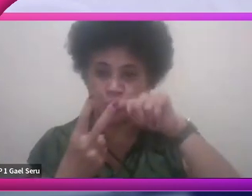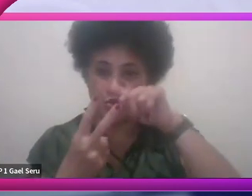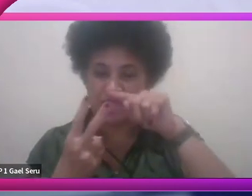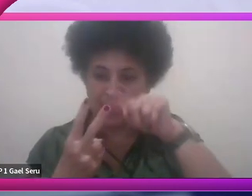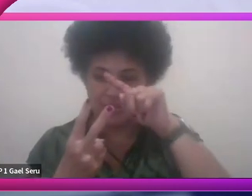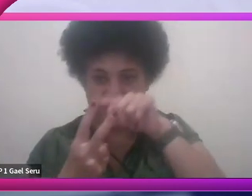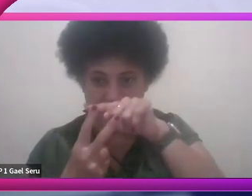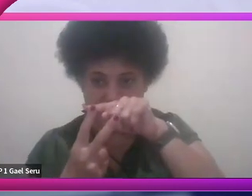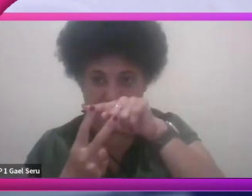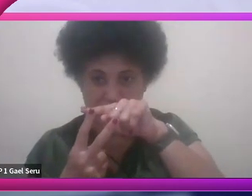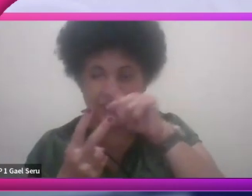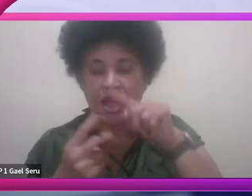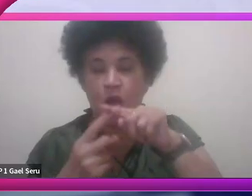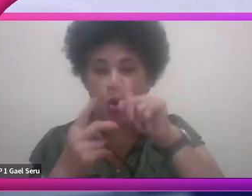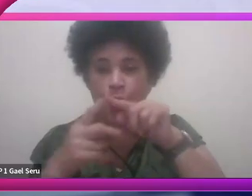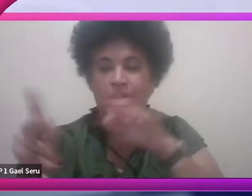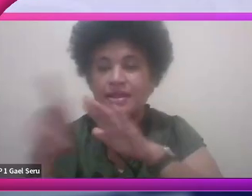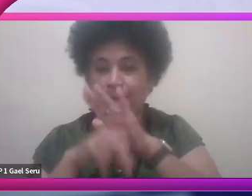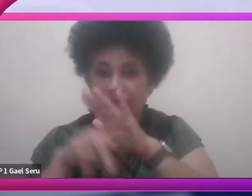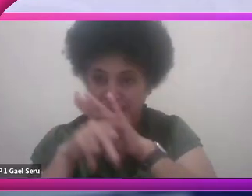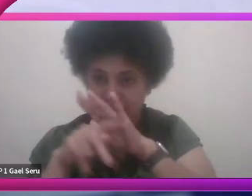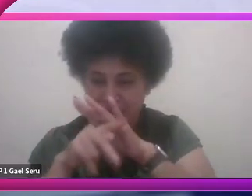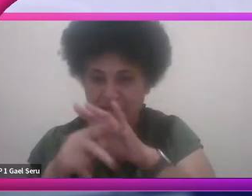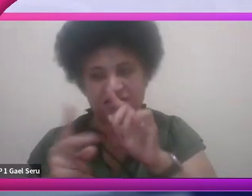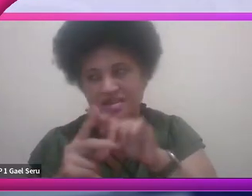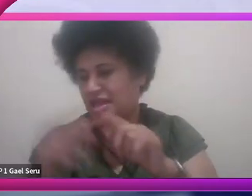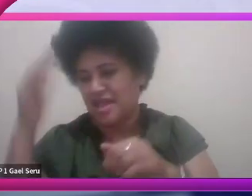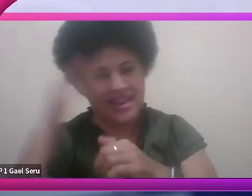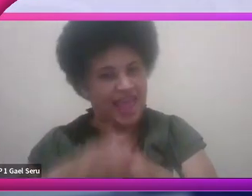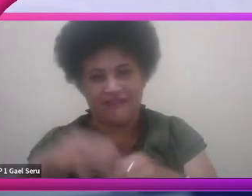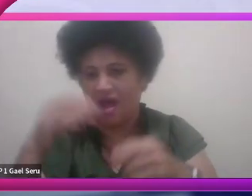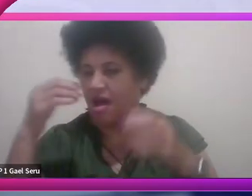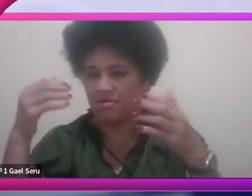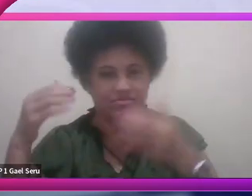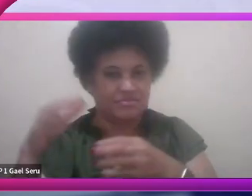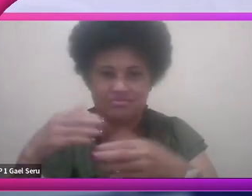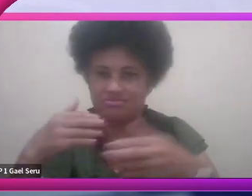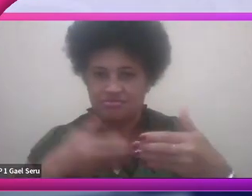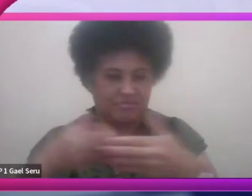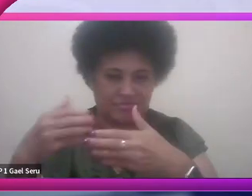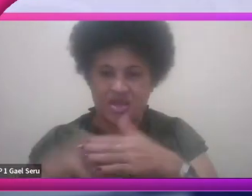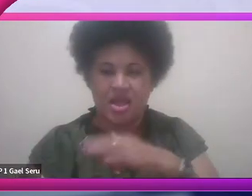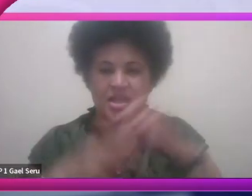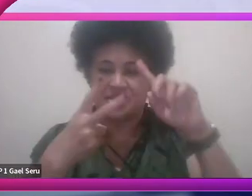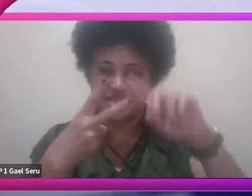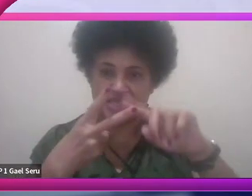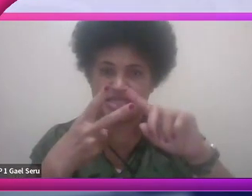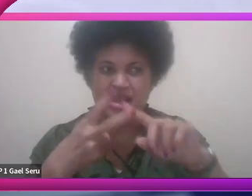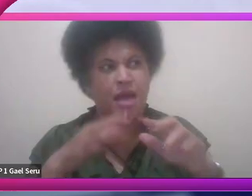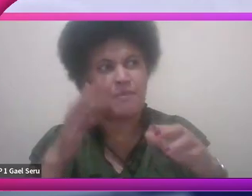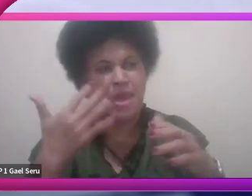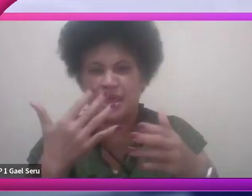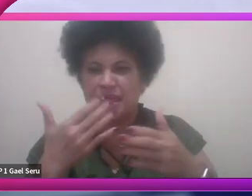fertility, meaning primary, that they never conceive. Secondary, that means they already conceive one, but later on when they